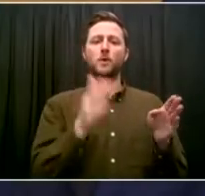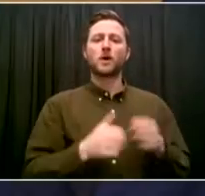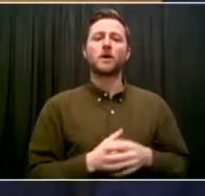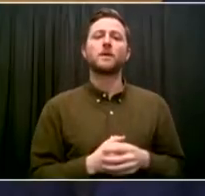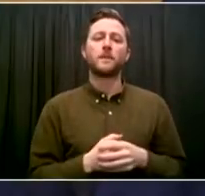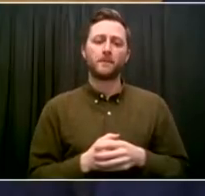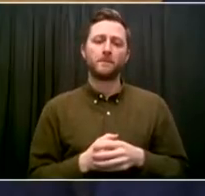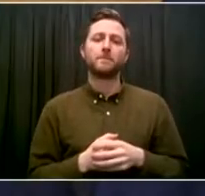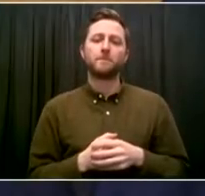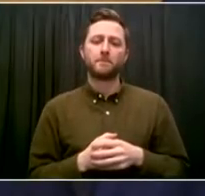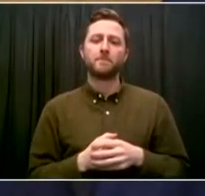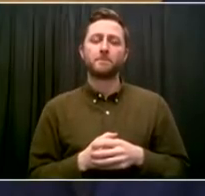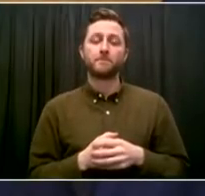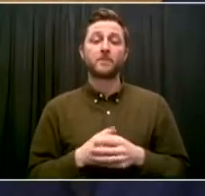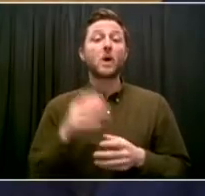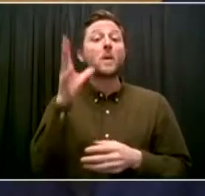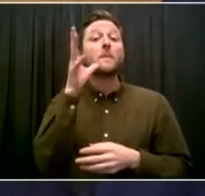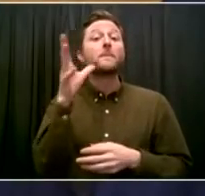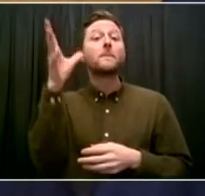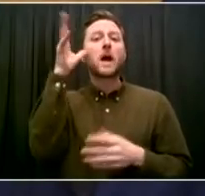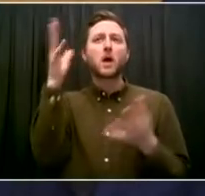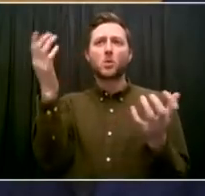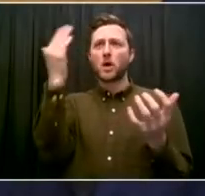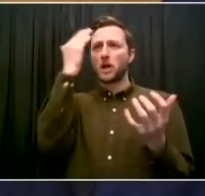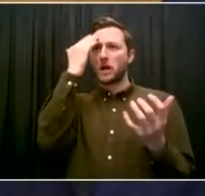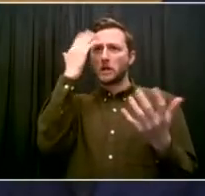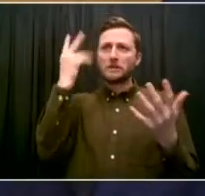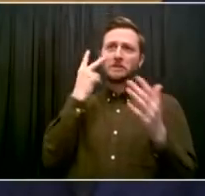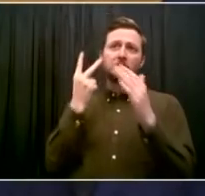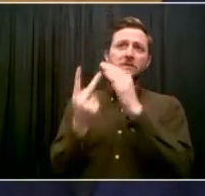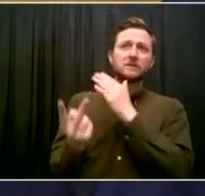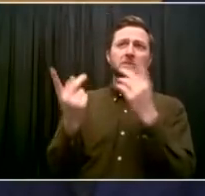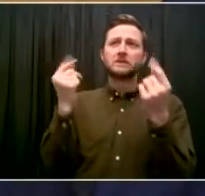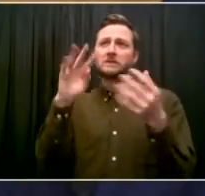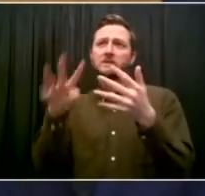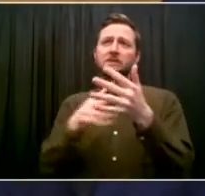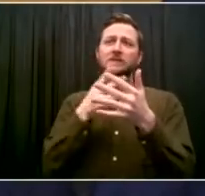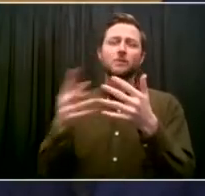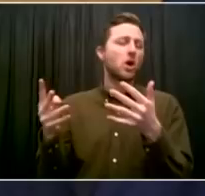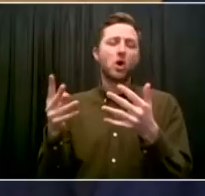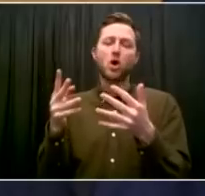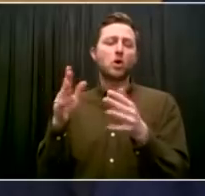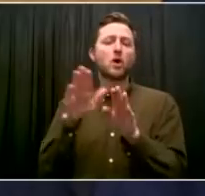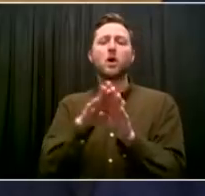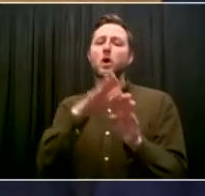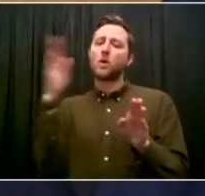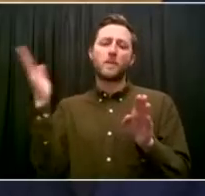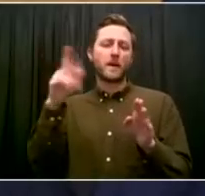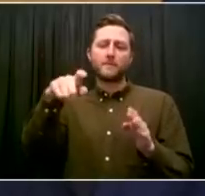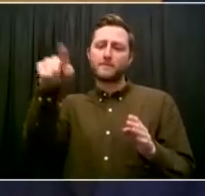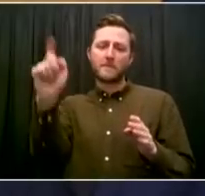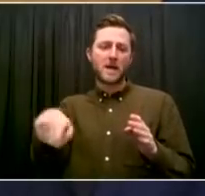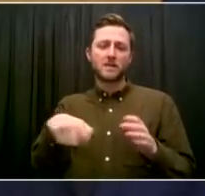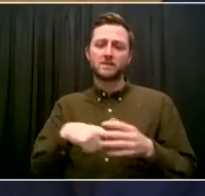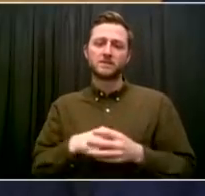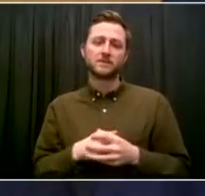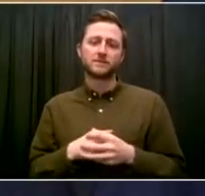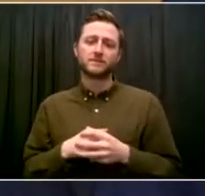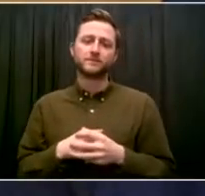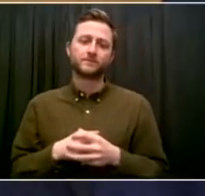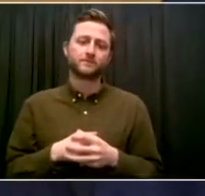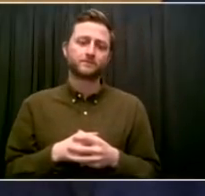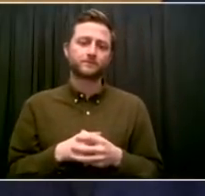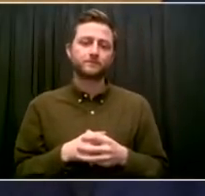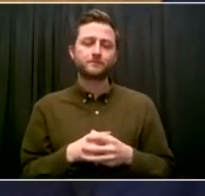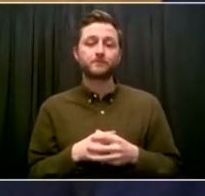we pushed through the thoughts that the schools were going to close, and parents had a foundational understanding